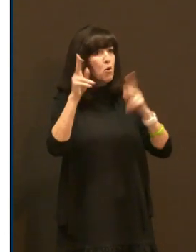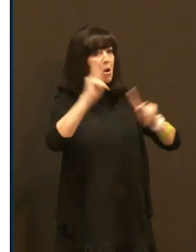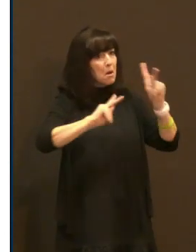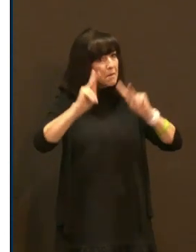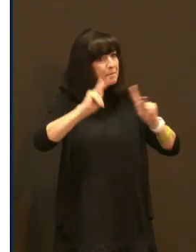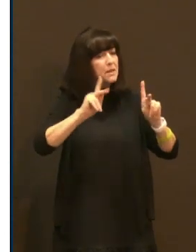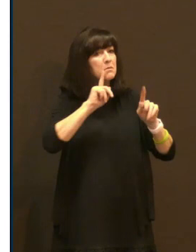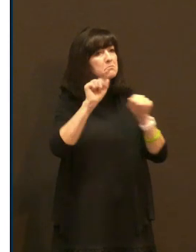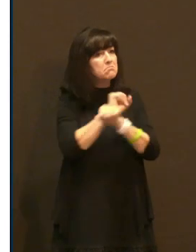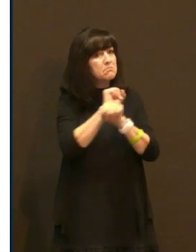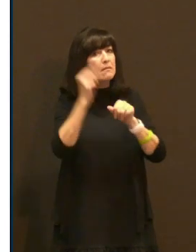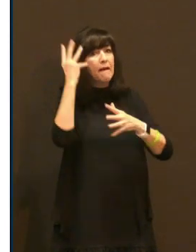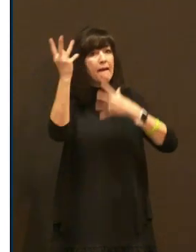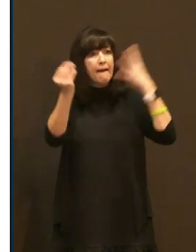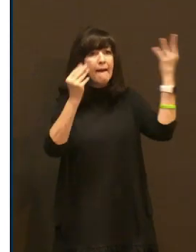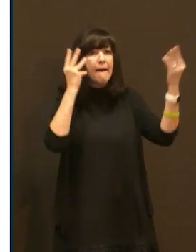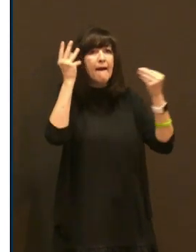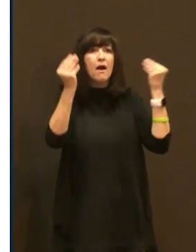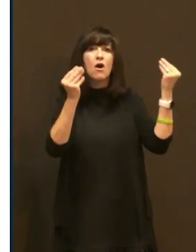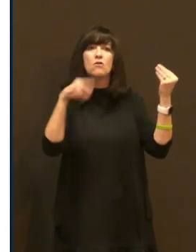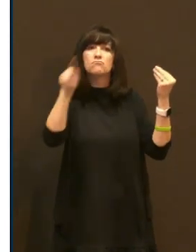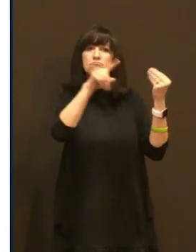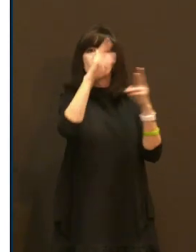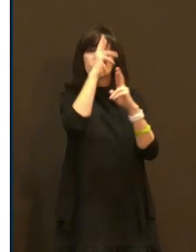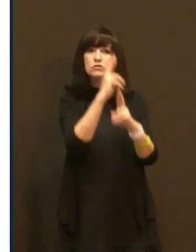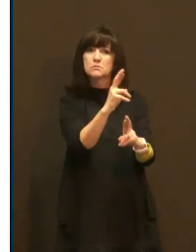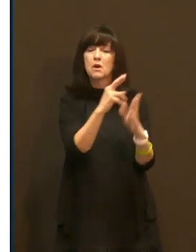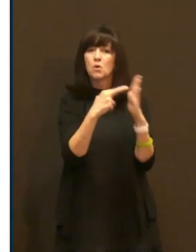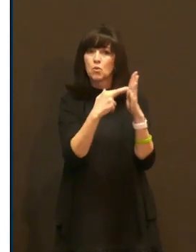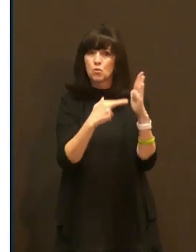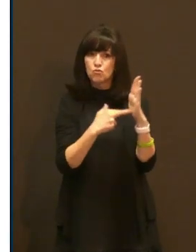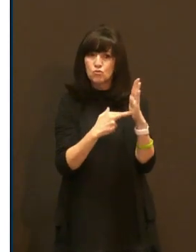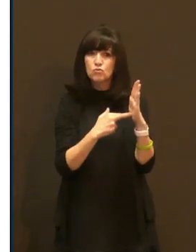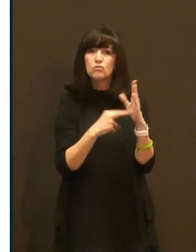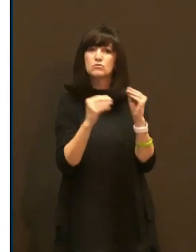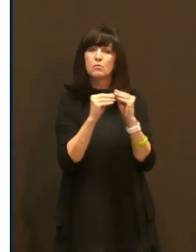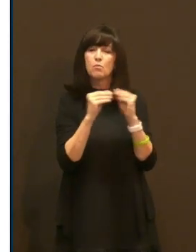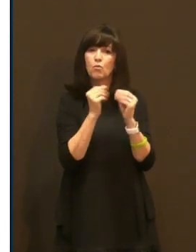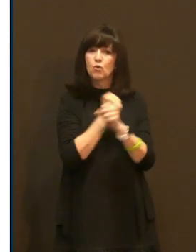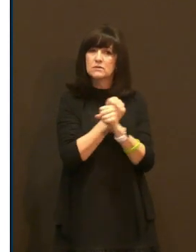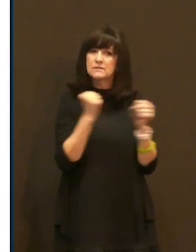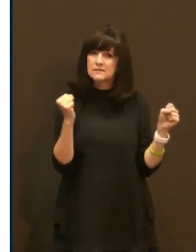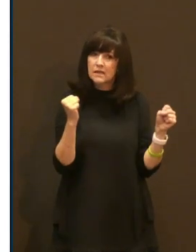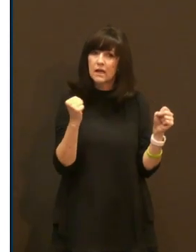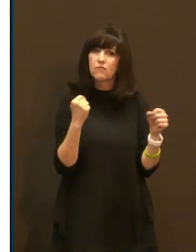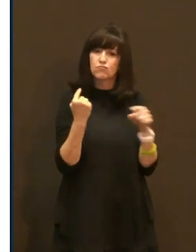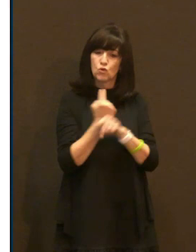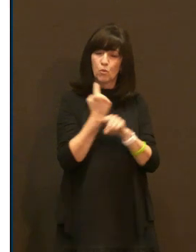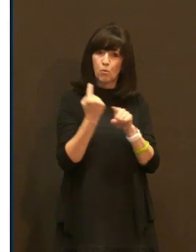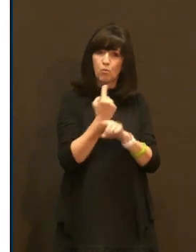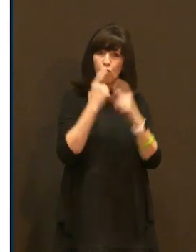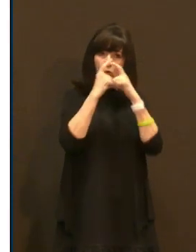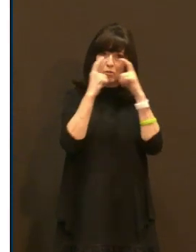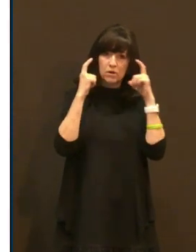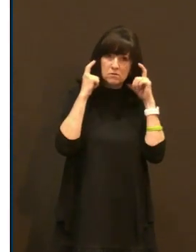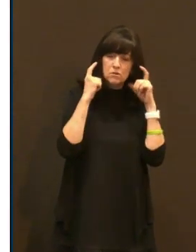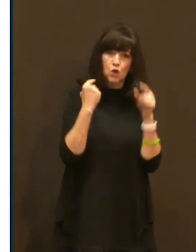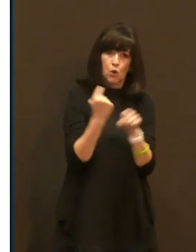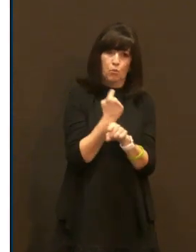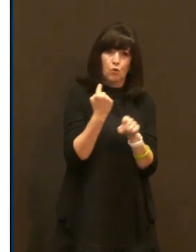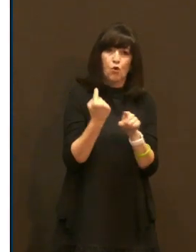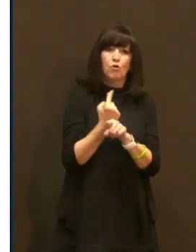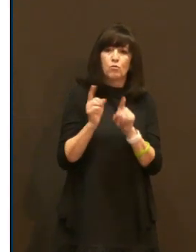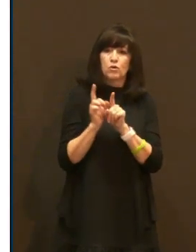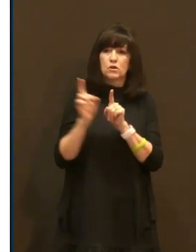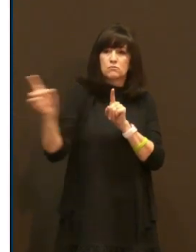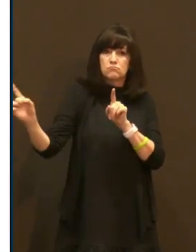on the beaches in Rehoboth and across the Delaware beaches with appropriate protection, social distancing